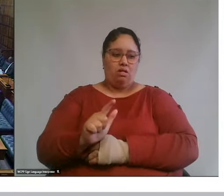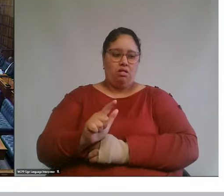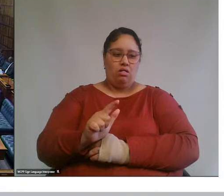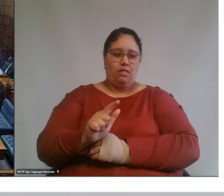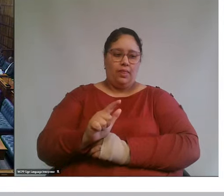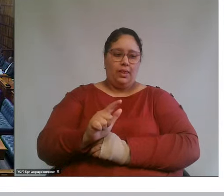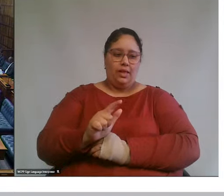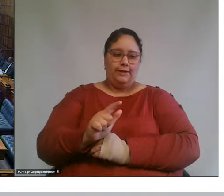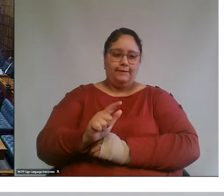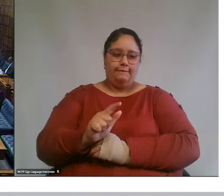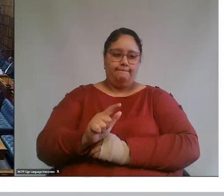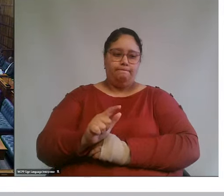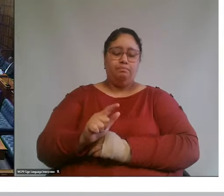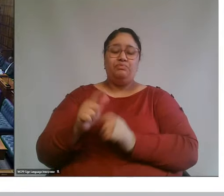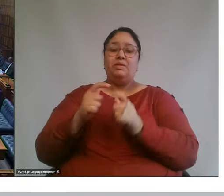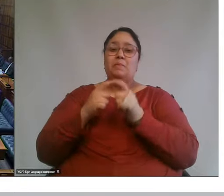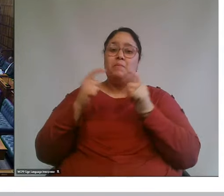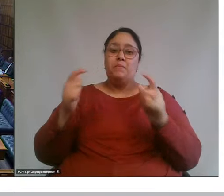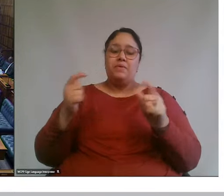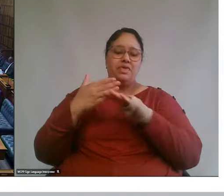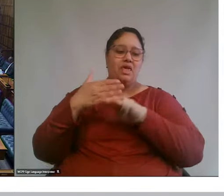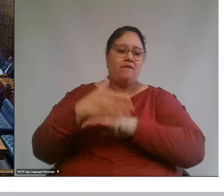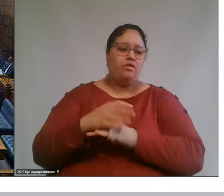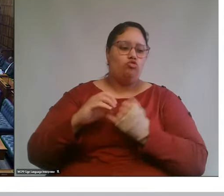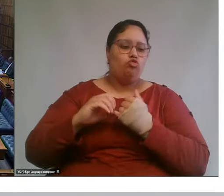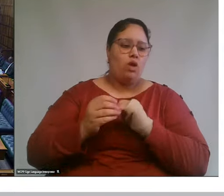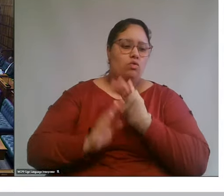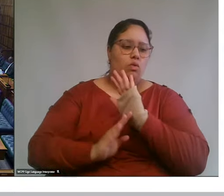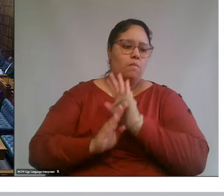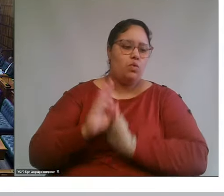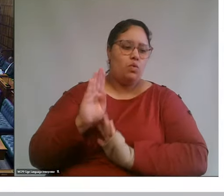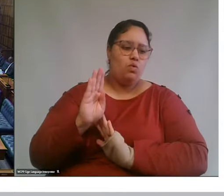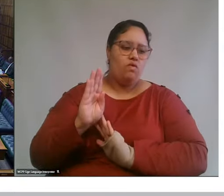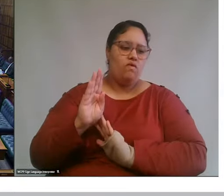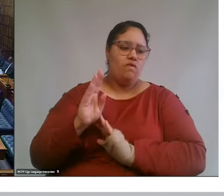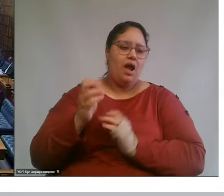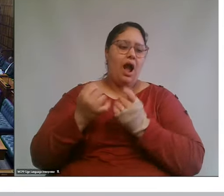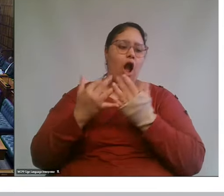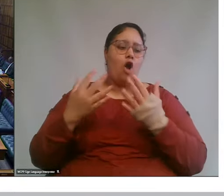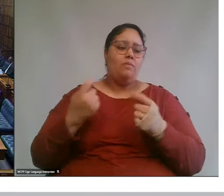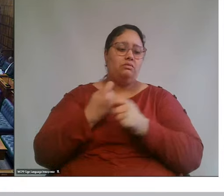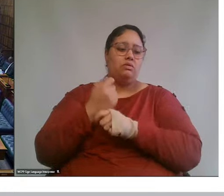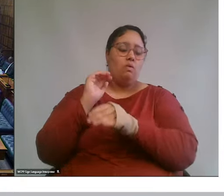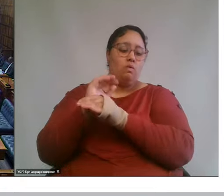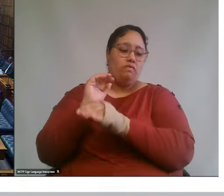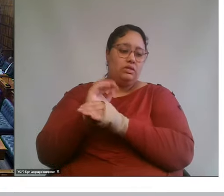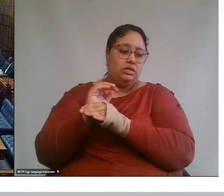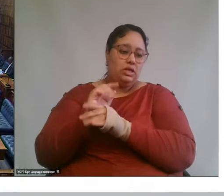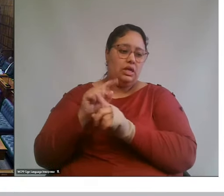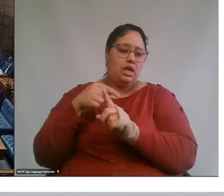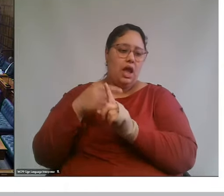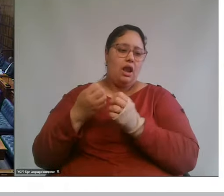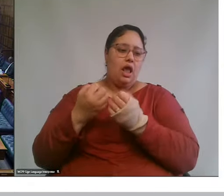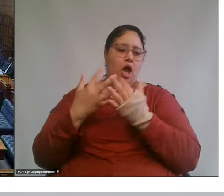and uh there's a big effort to try and grow the number of exporters and the number of